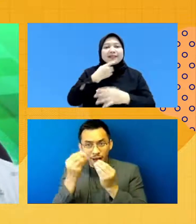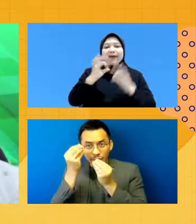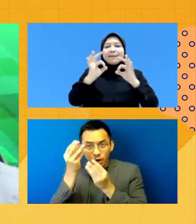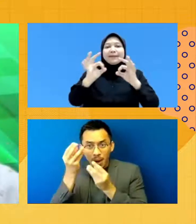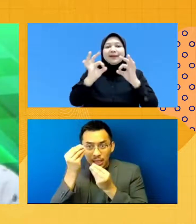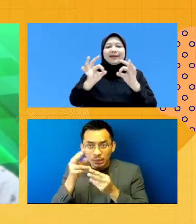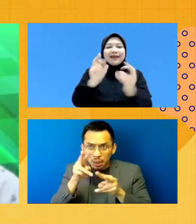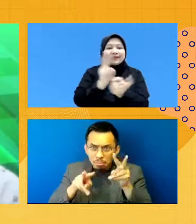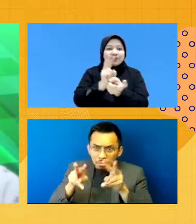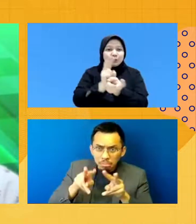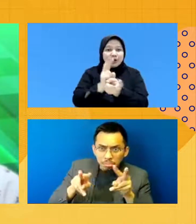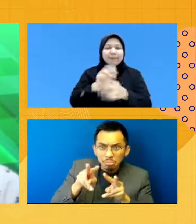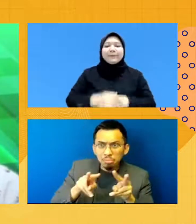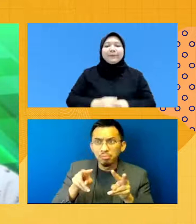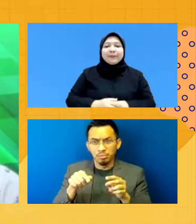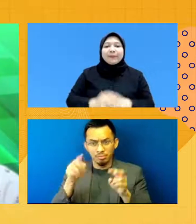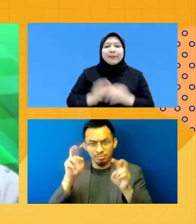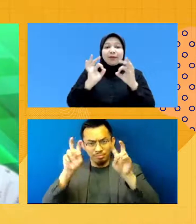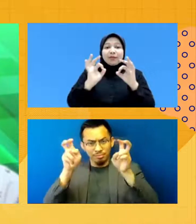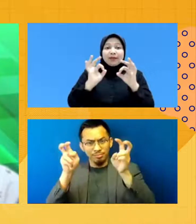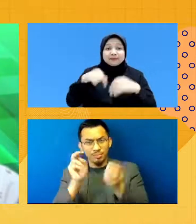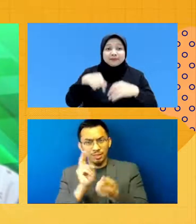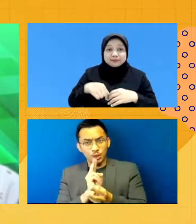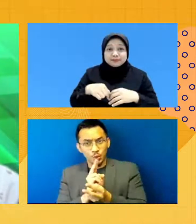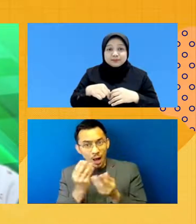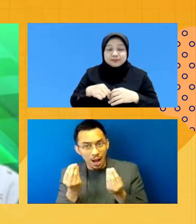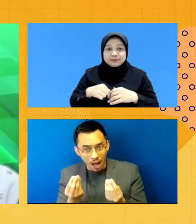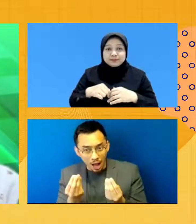and I will move to when it comes to